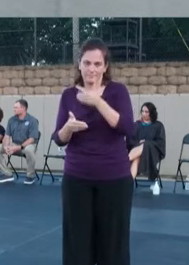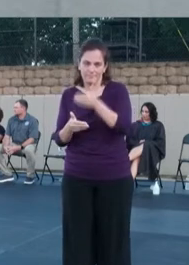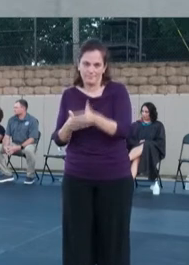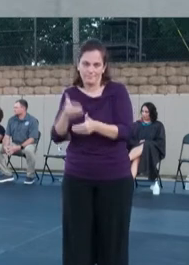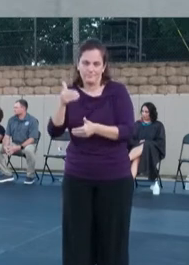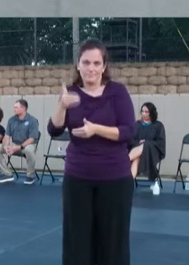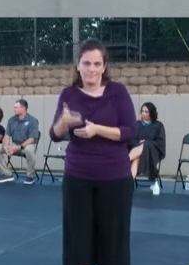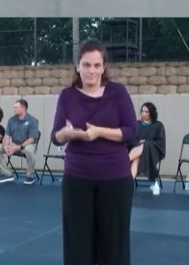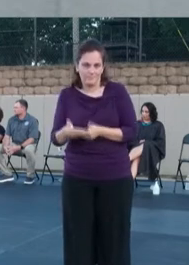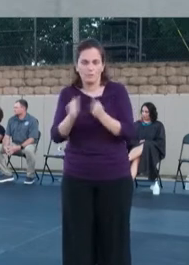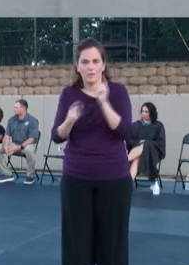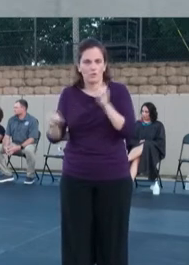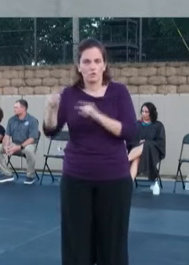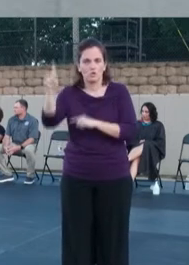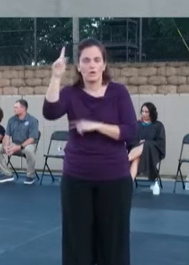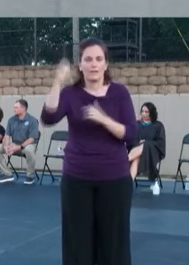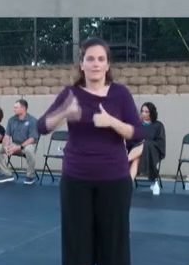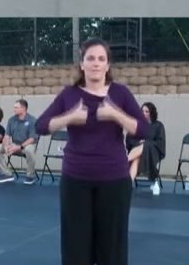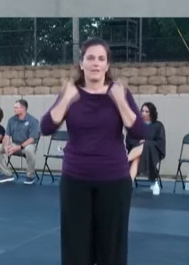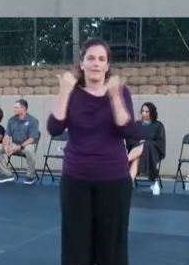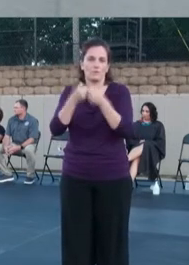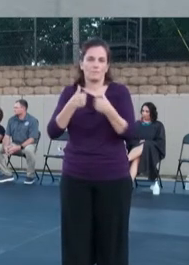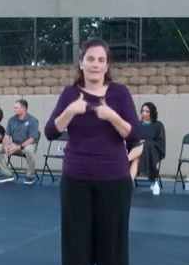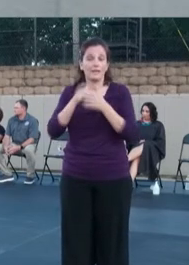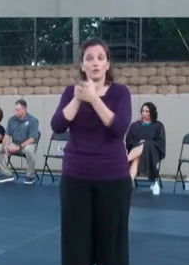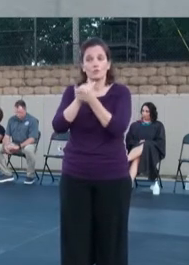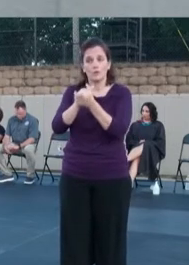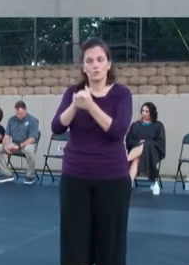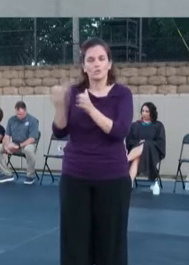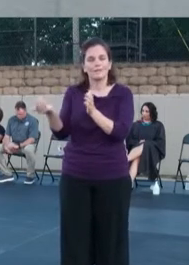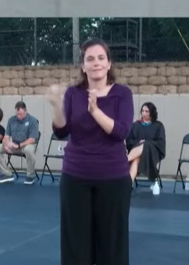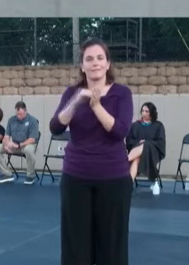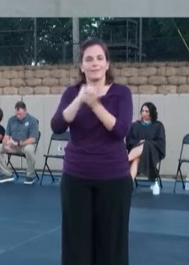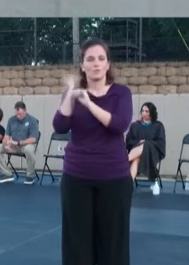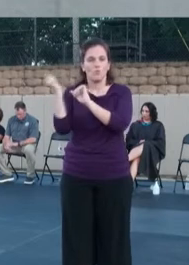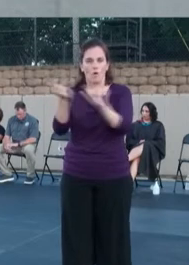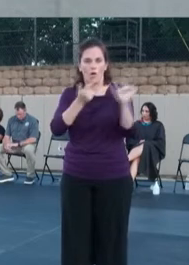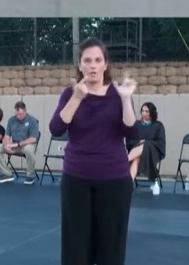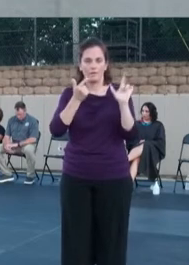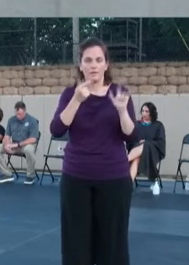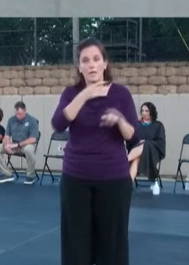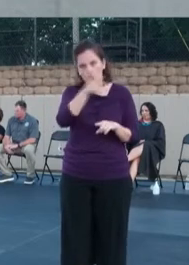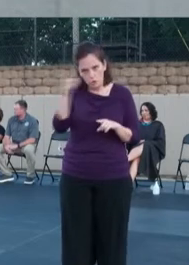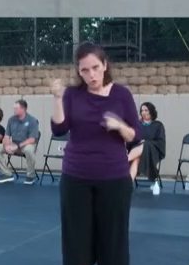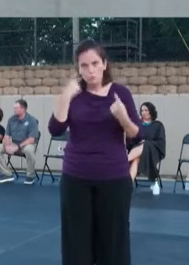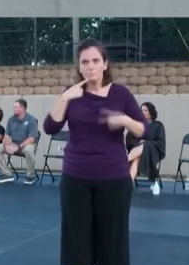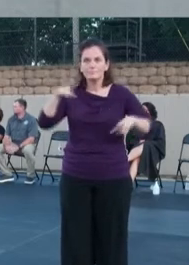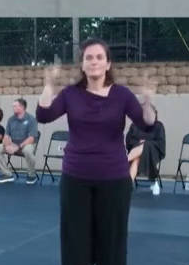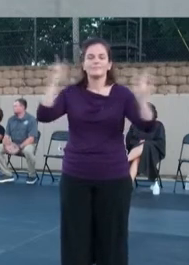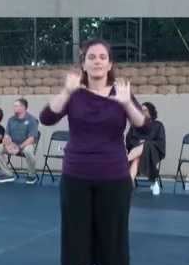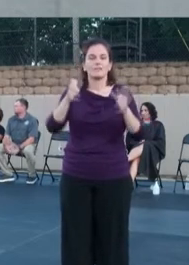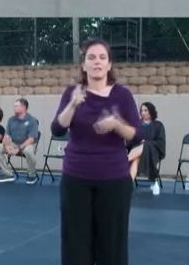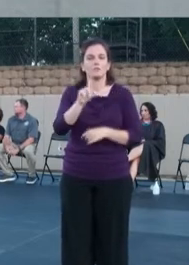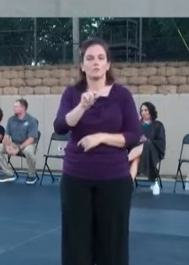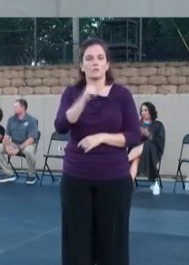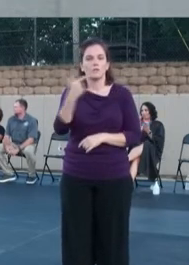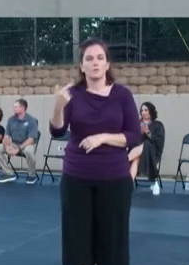with me. And congratulations again to all of you, because you did it, class of